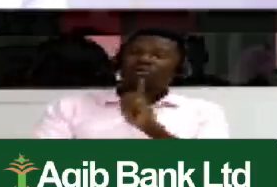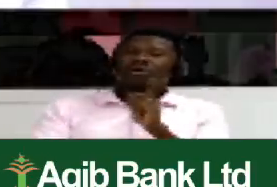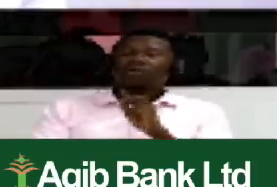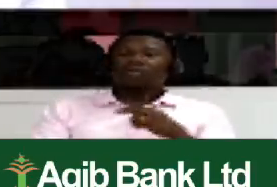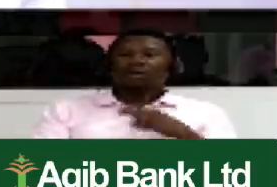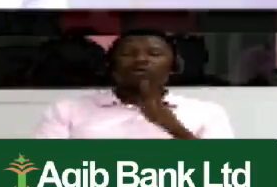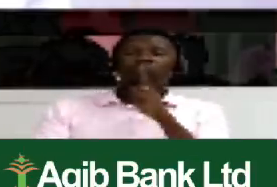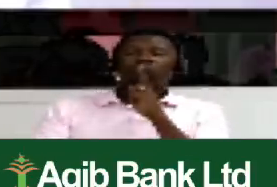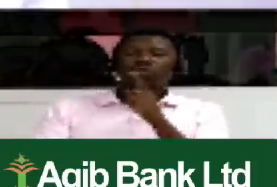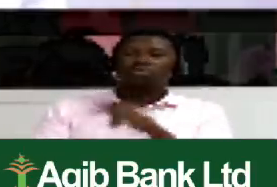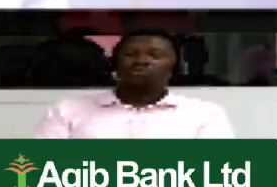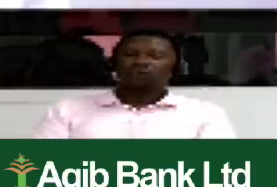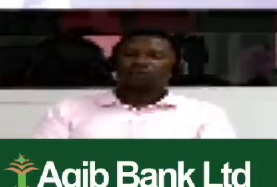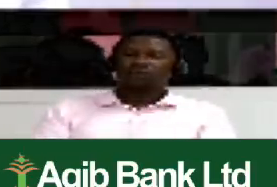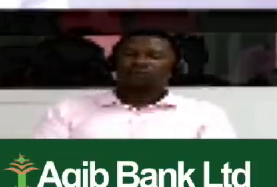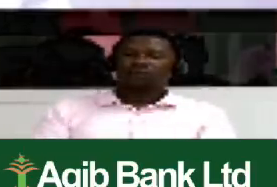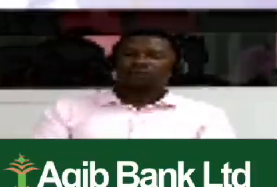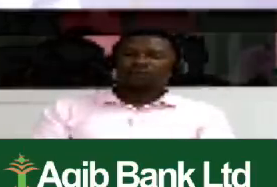at who?